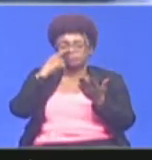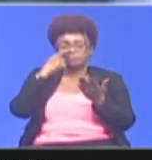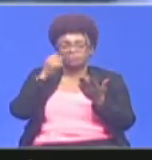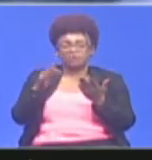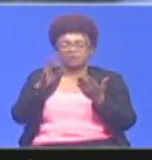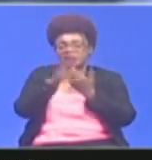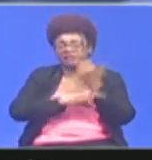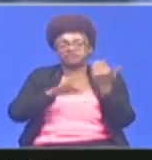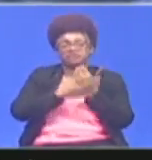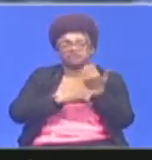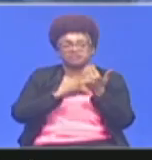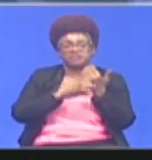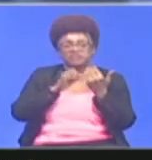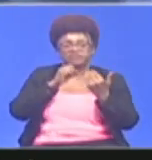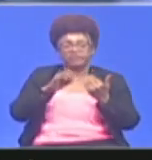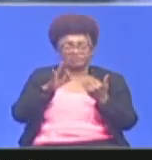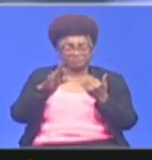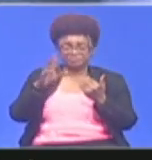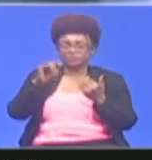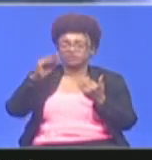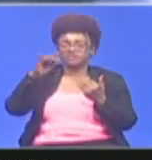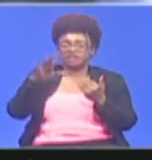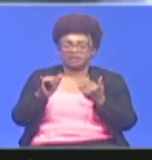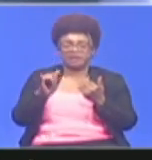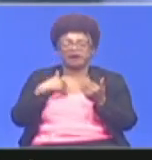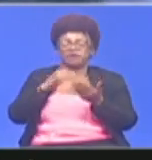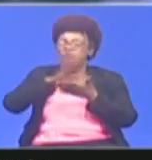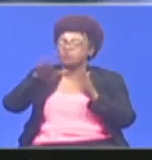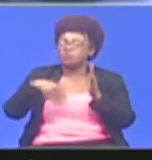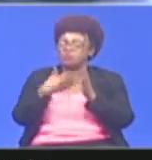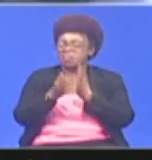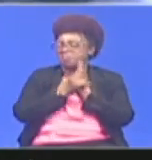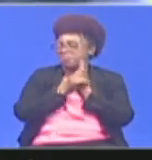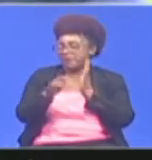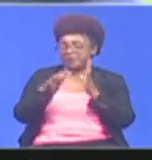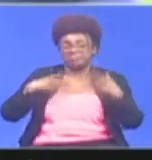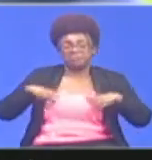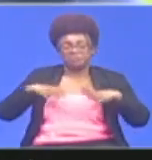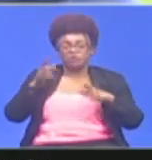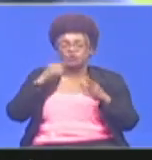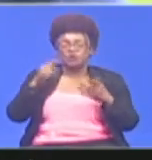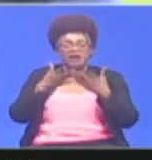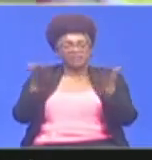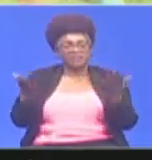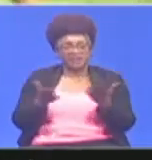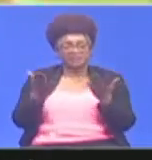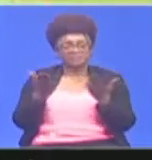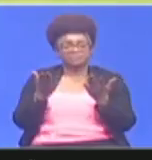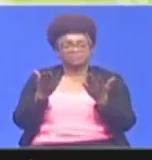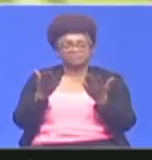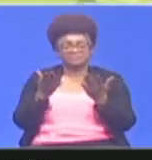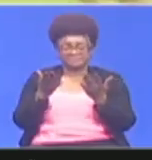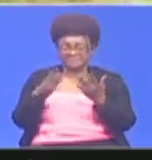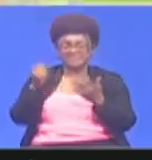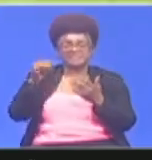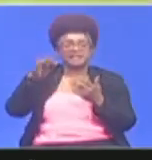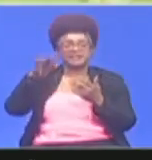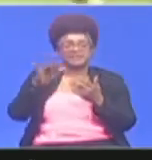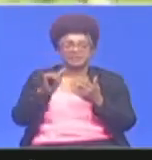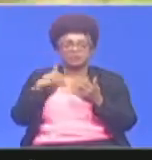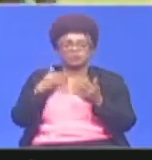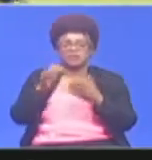Humphrey, Colin Injera, and all those Biko and all those big superstars in Sevens. Serevi now leads the